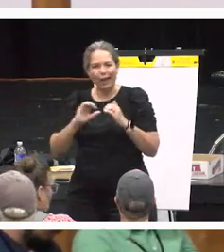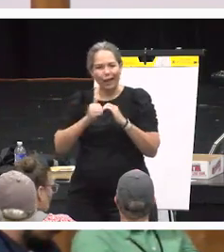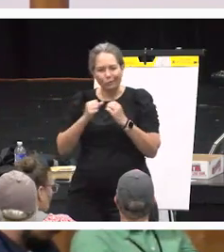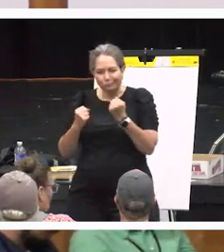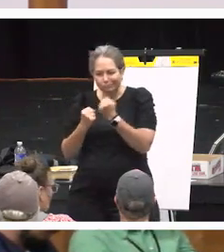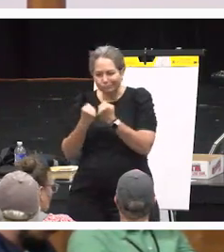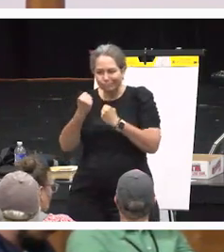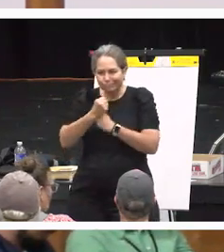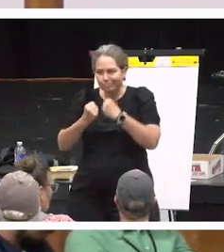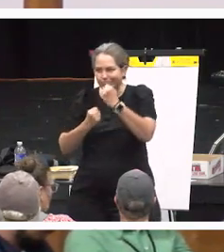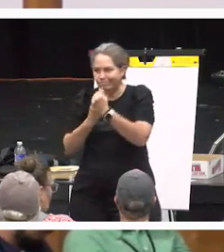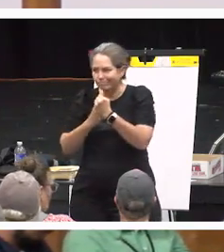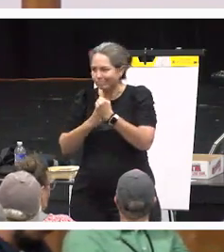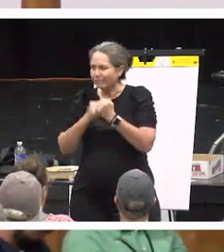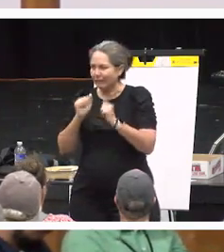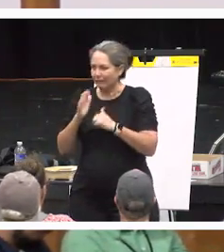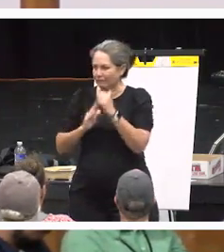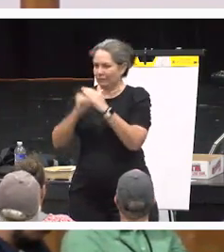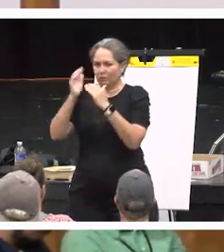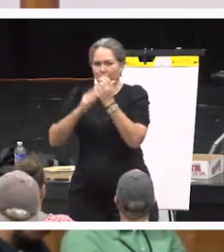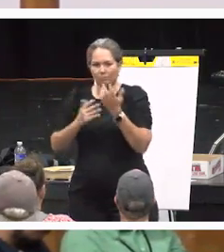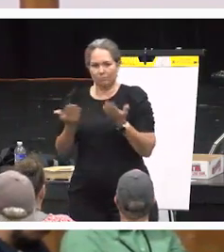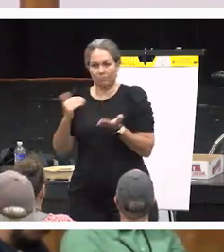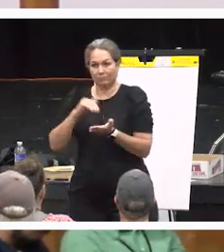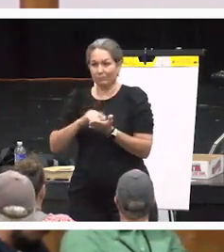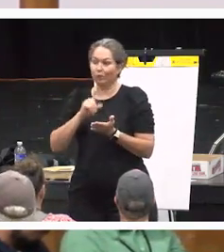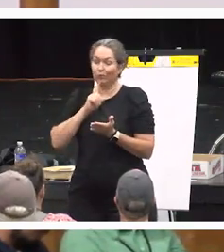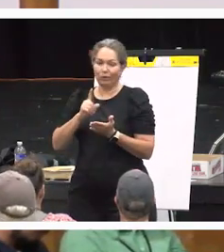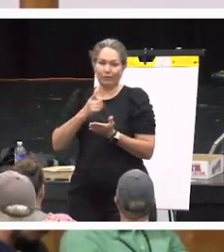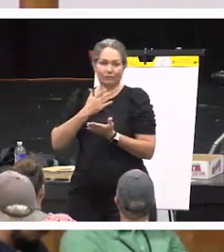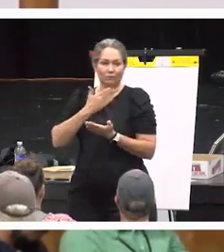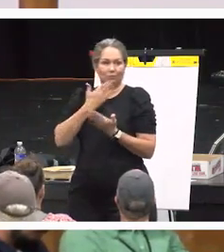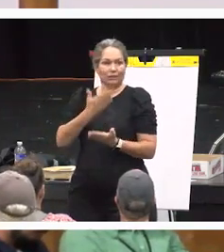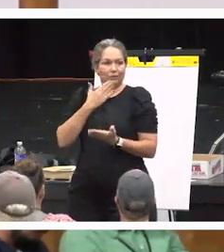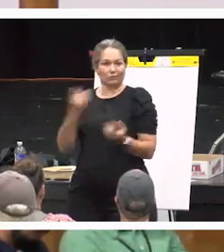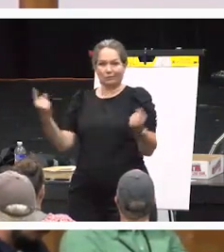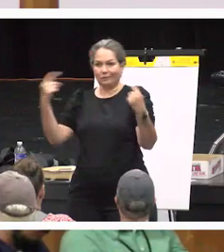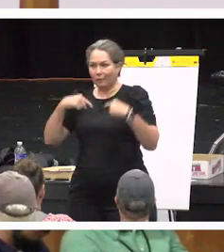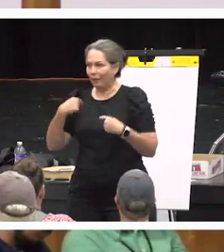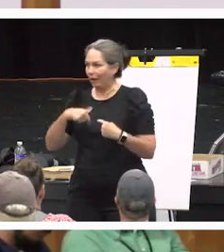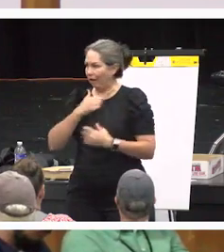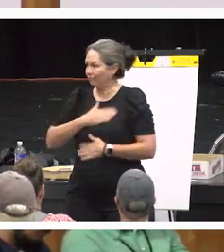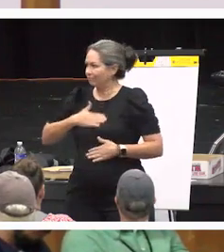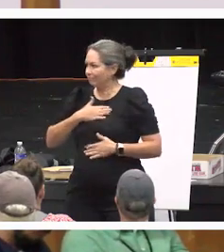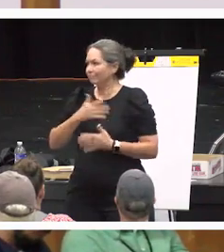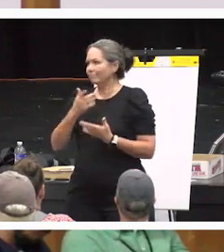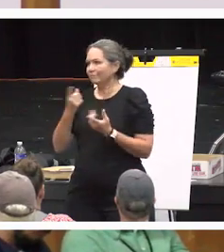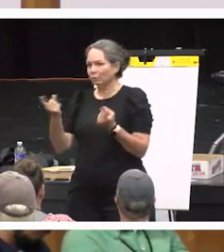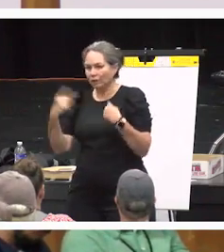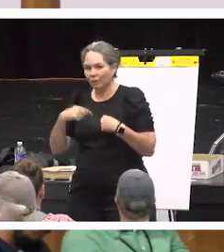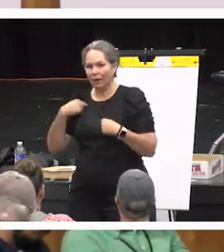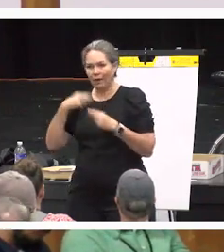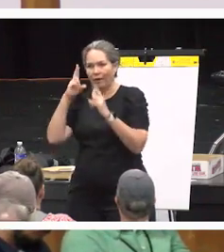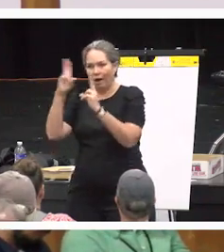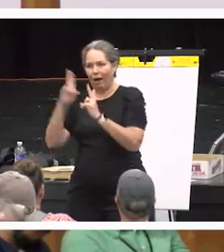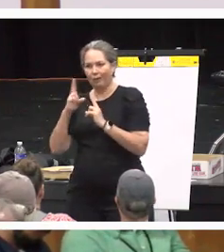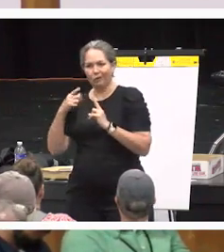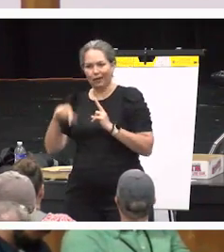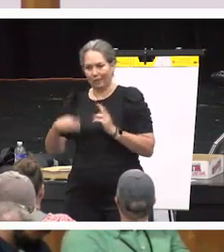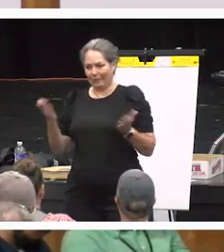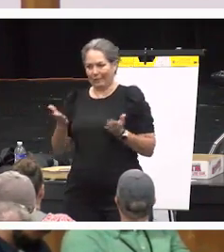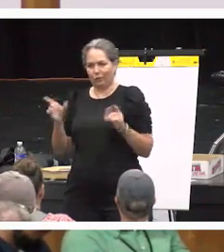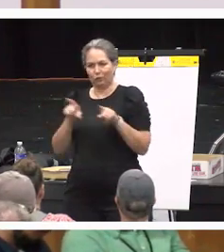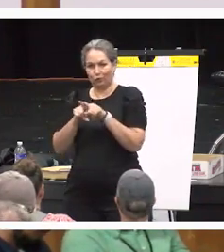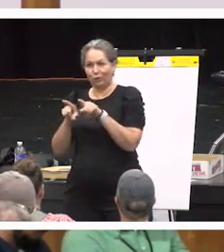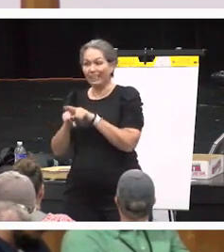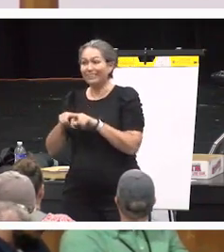ways to begin to do that work. So it's a great honor to be here and be part of this process with all of you this evening. I want to just summarize.